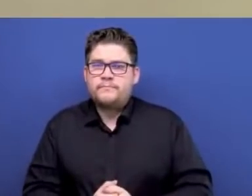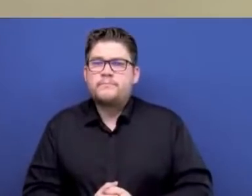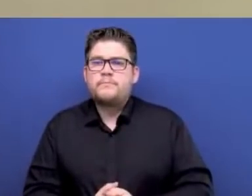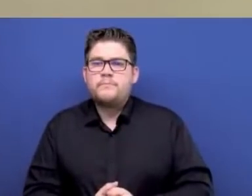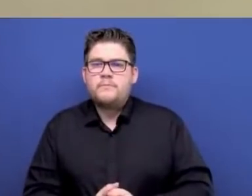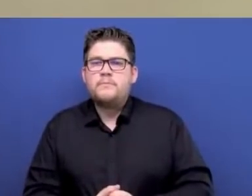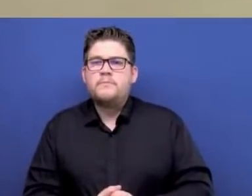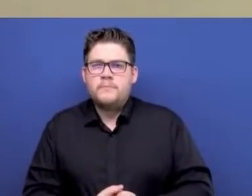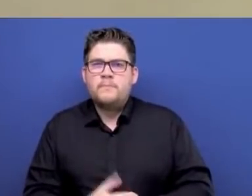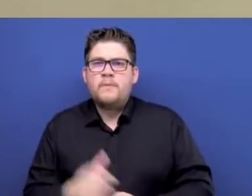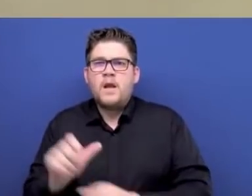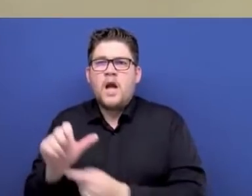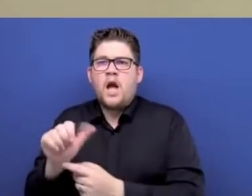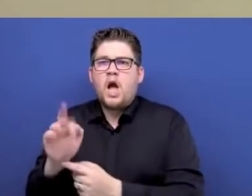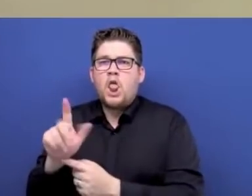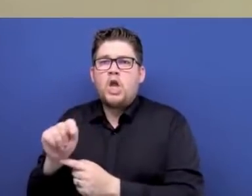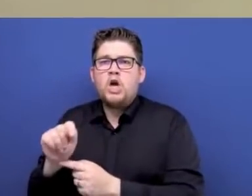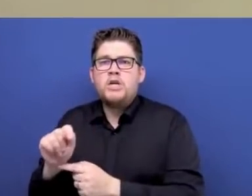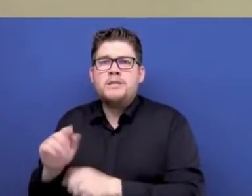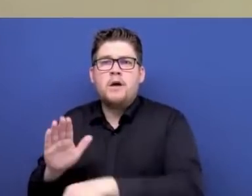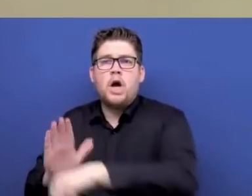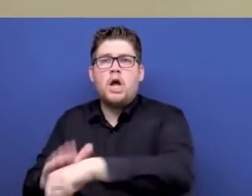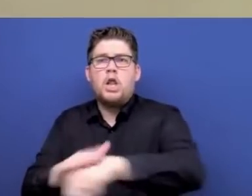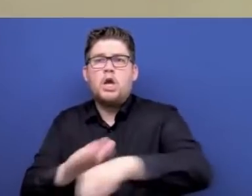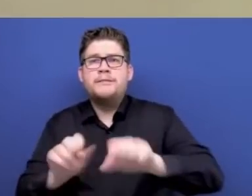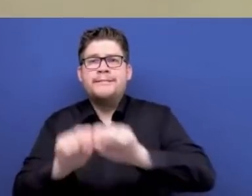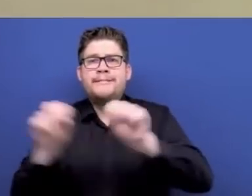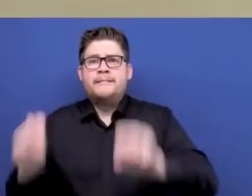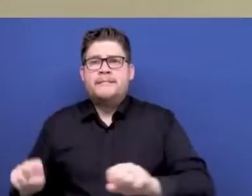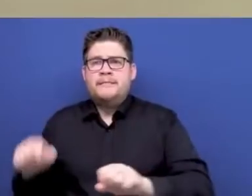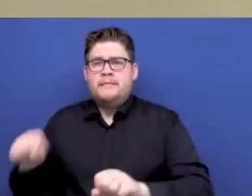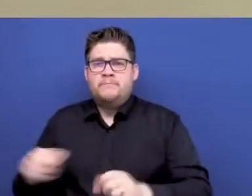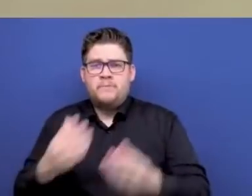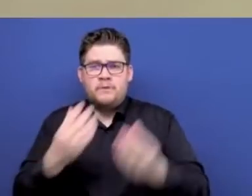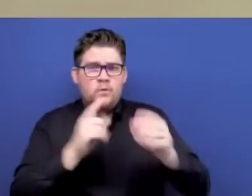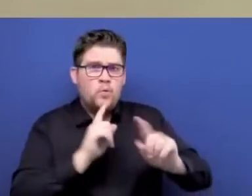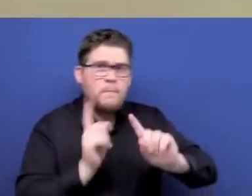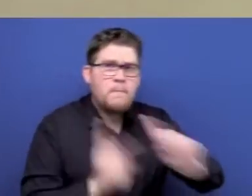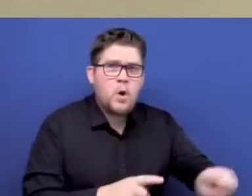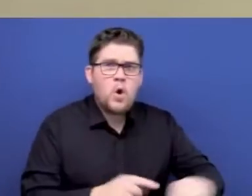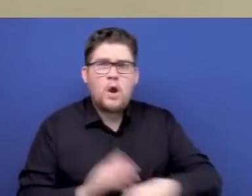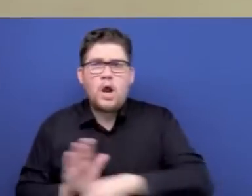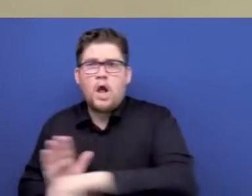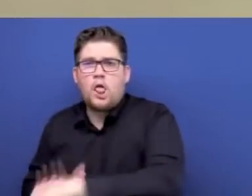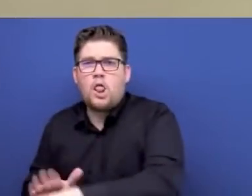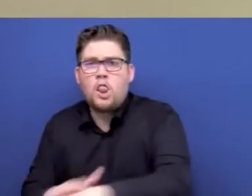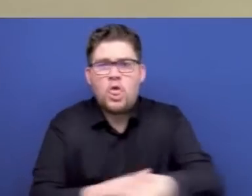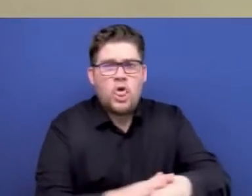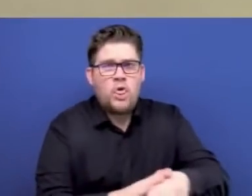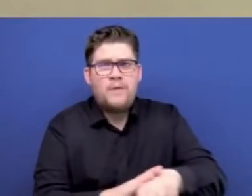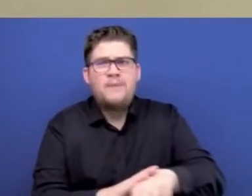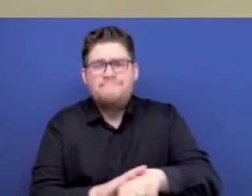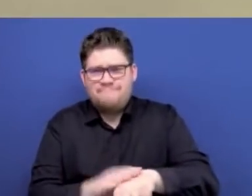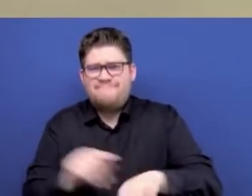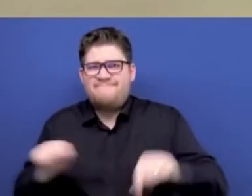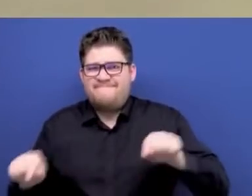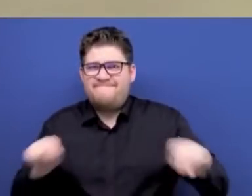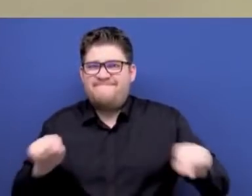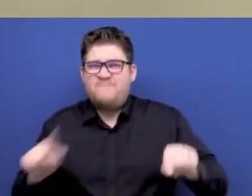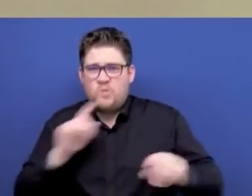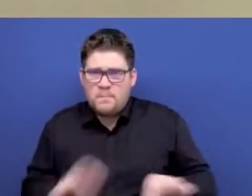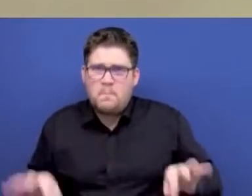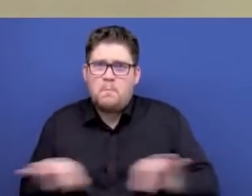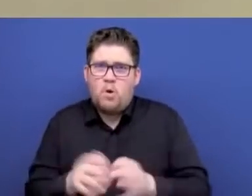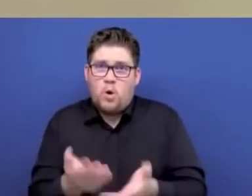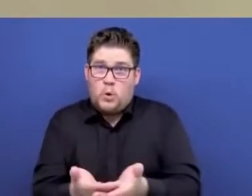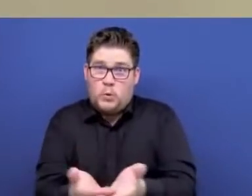the orders and alerts that are in place, it's really important for residents and communities to follow those instructions and be prepared to respond